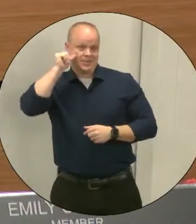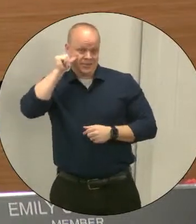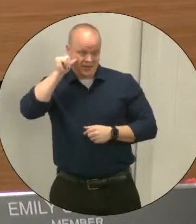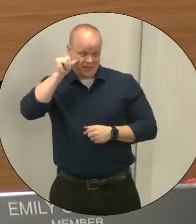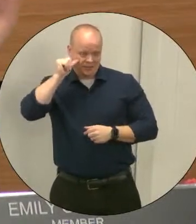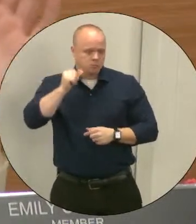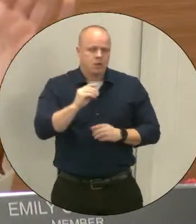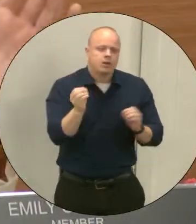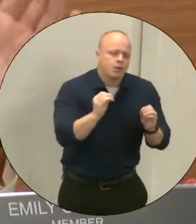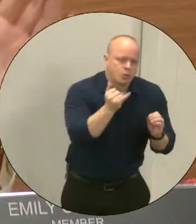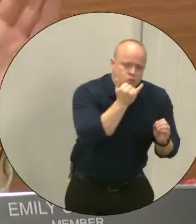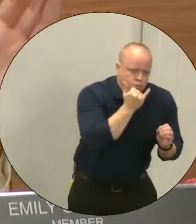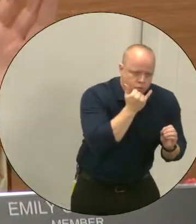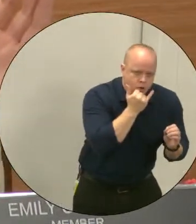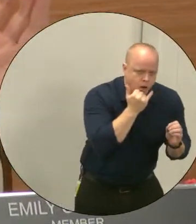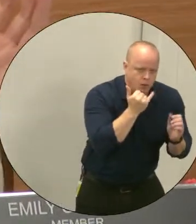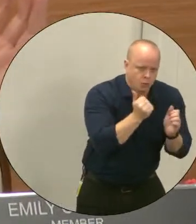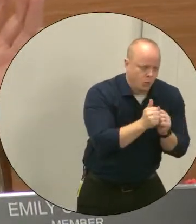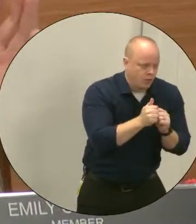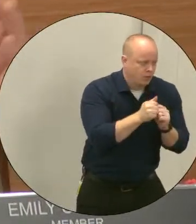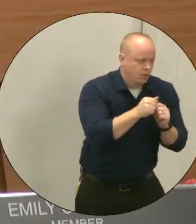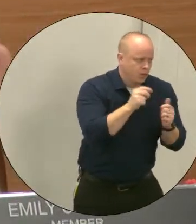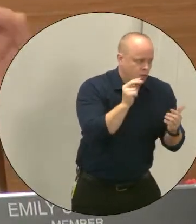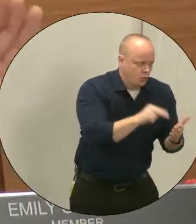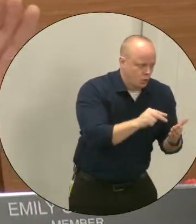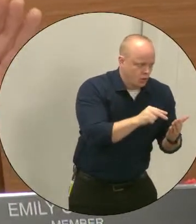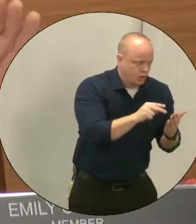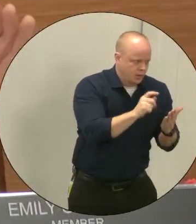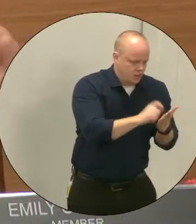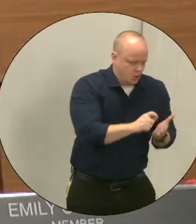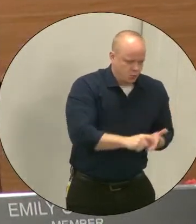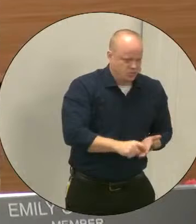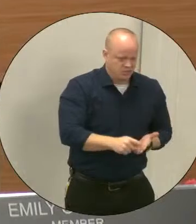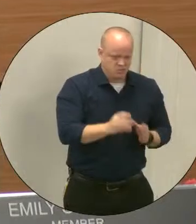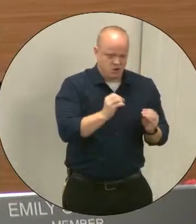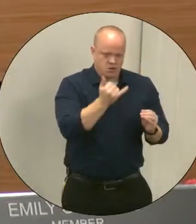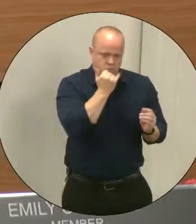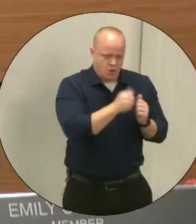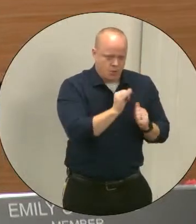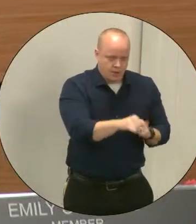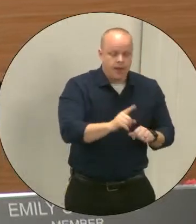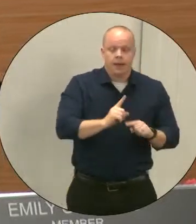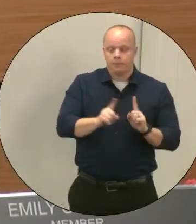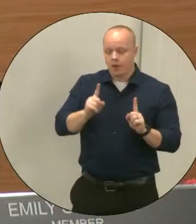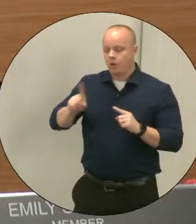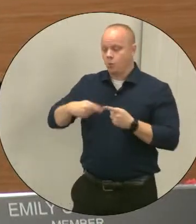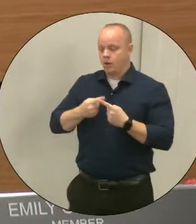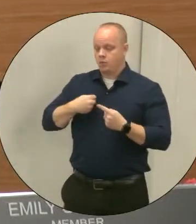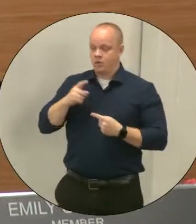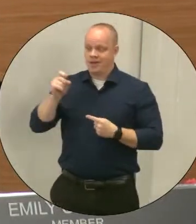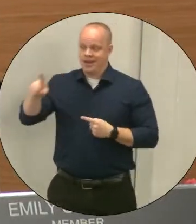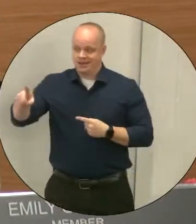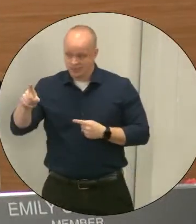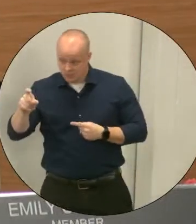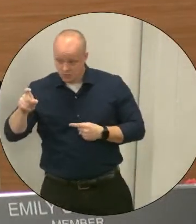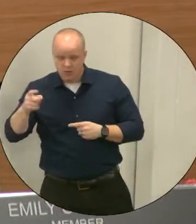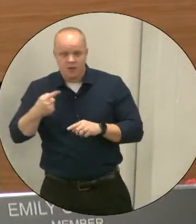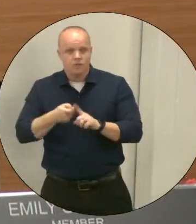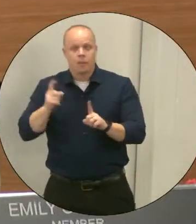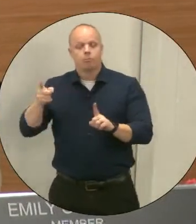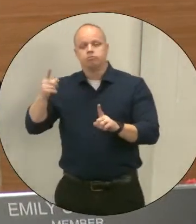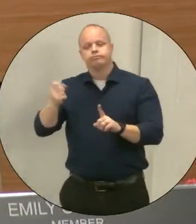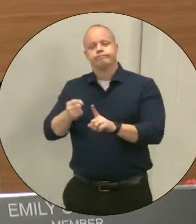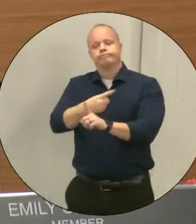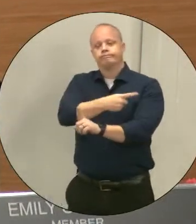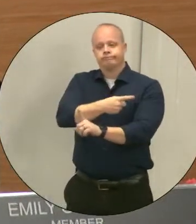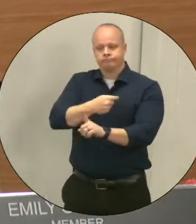and there's nothing wrong, by the way, with looking at notes. There's nothing wrong with looking at notes. But when we were asking her questions off the cuff, I